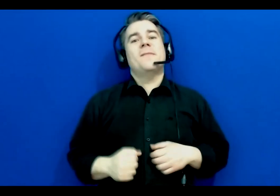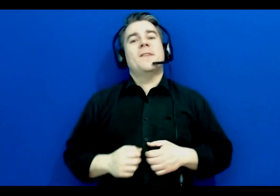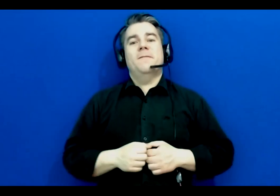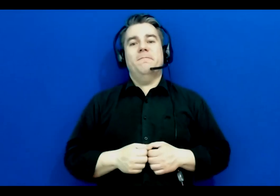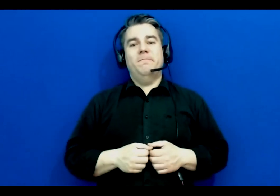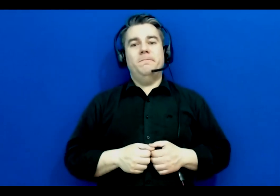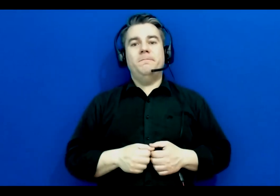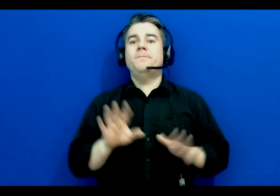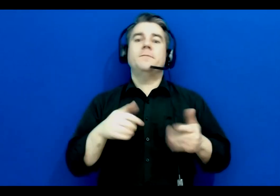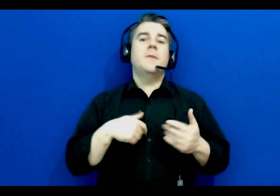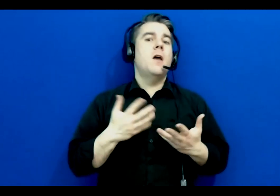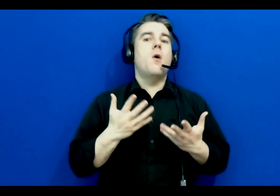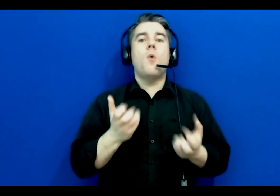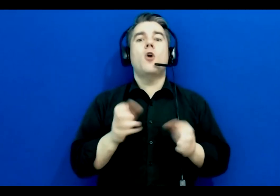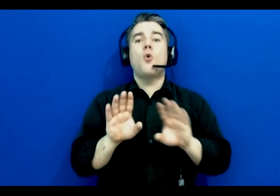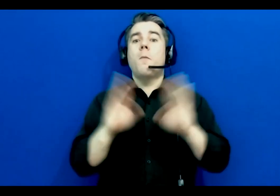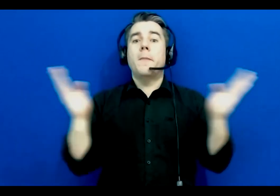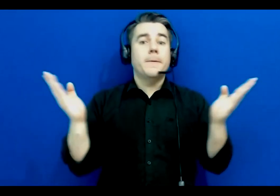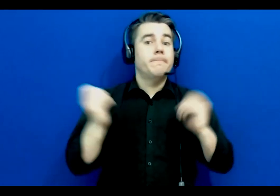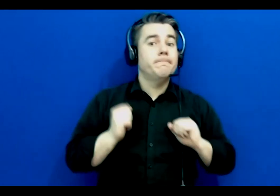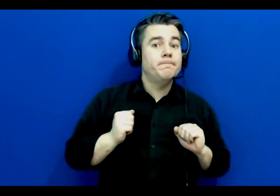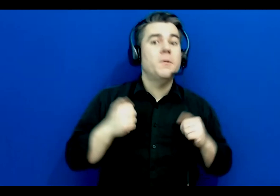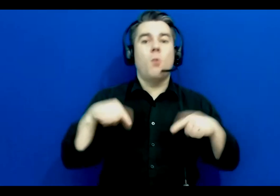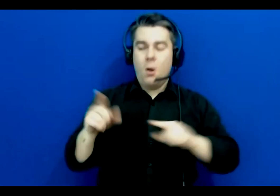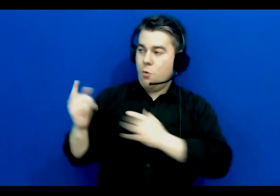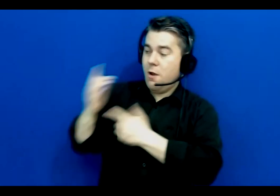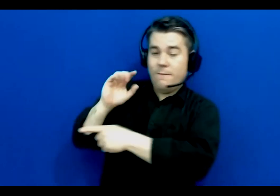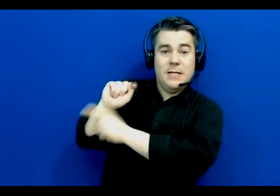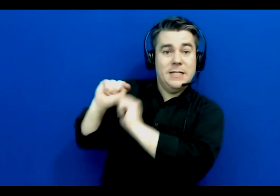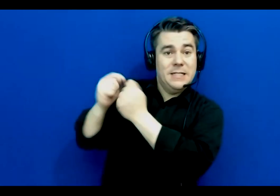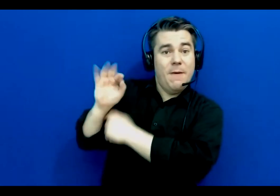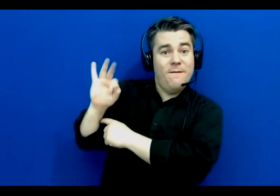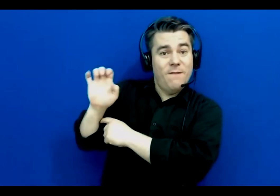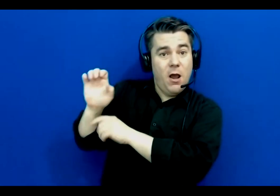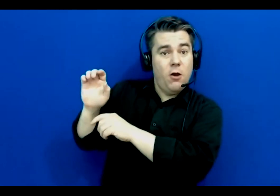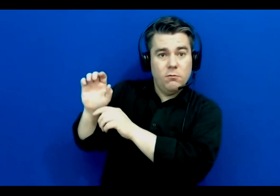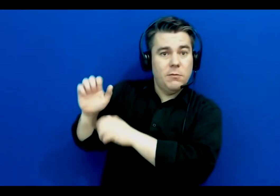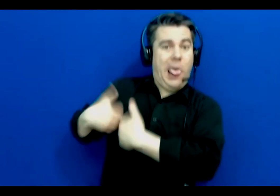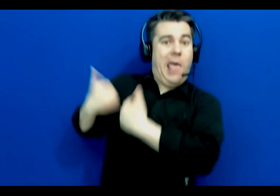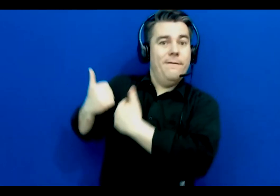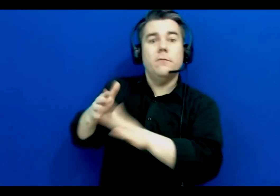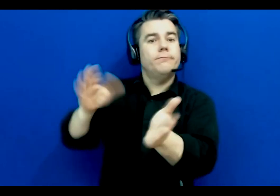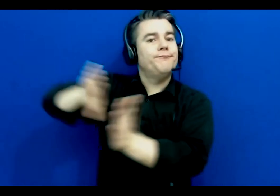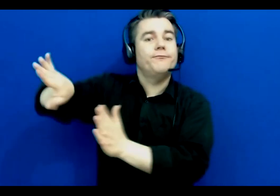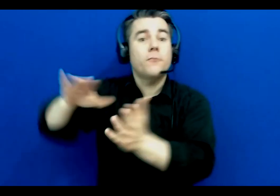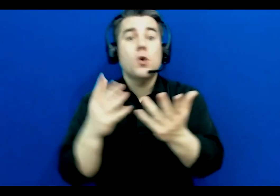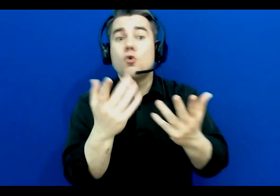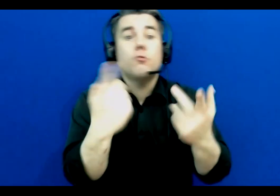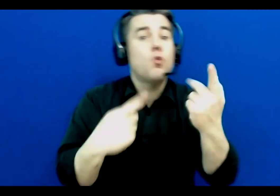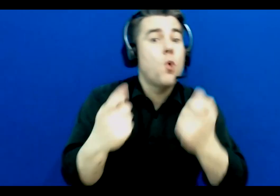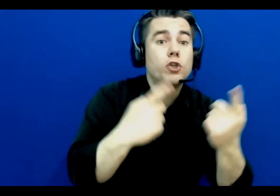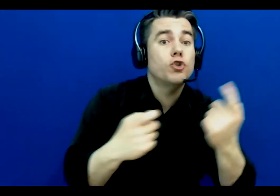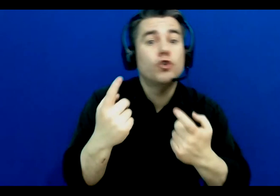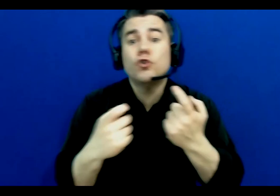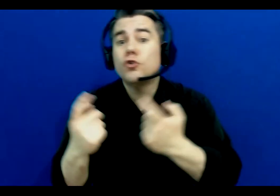So I just wanted to open it up while we are waiting for Team Fire to come online. Who's got questions? How can I help? How can